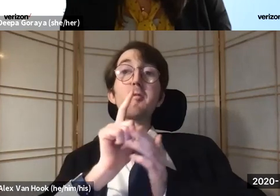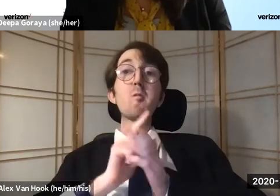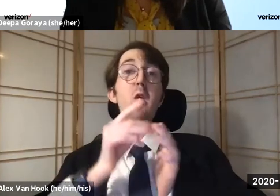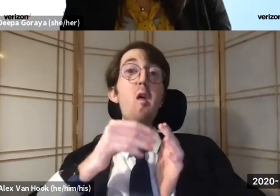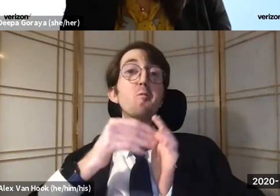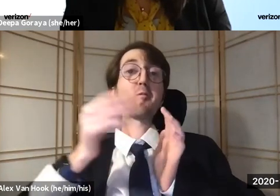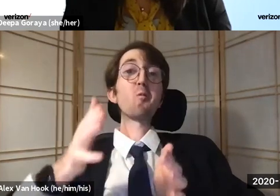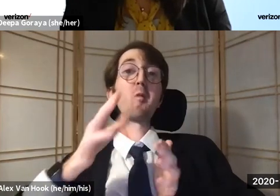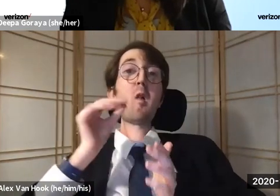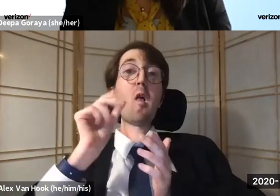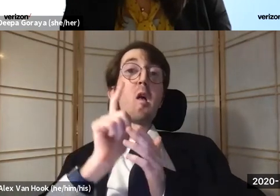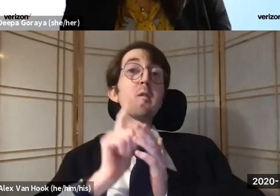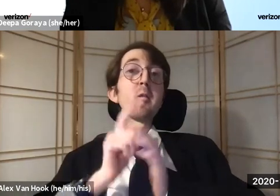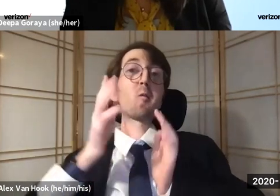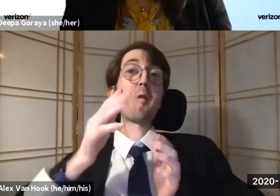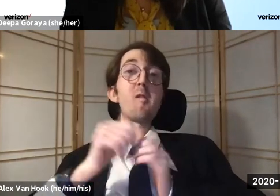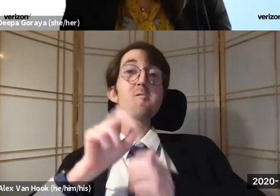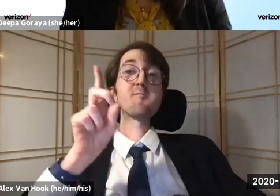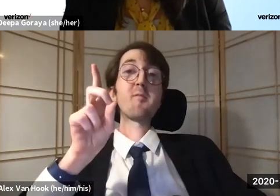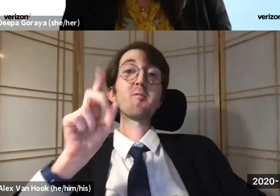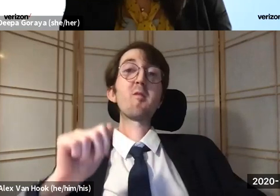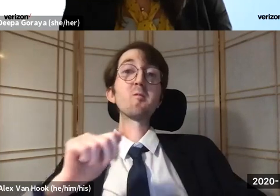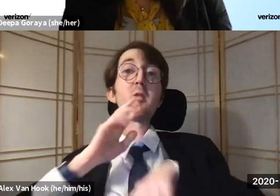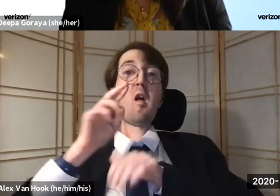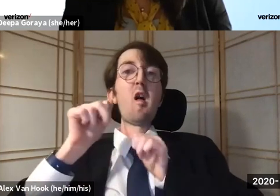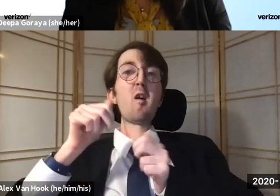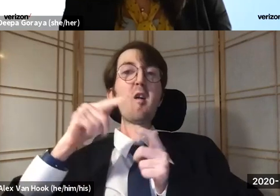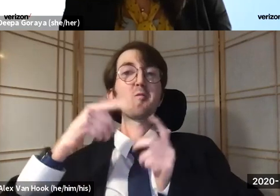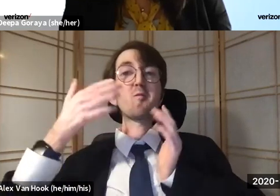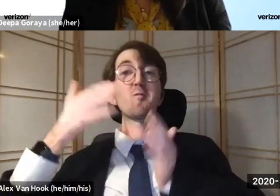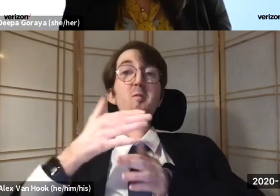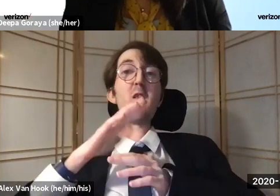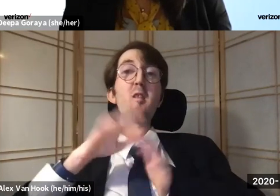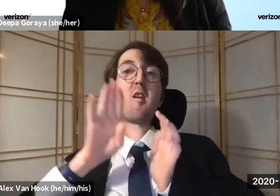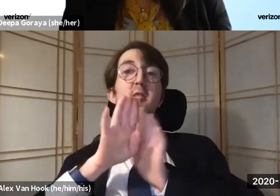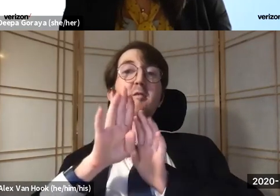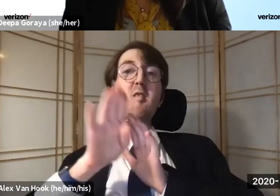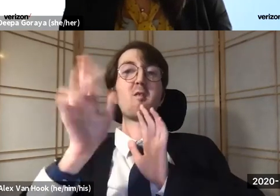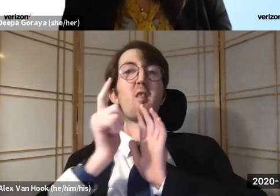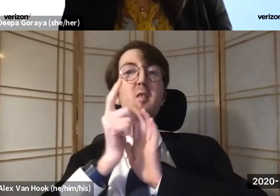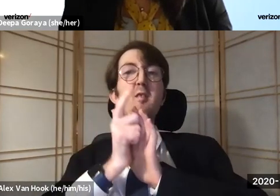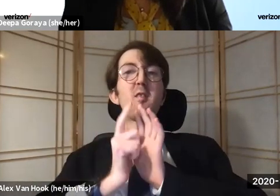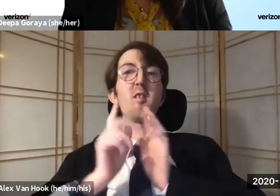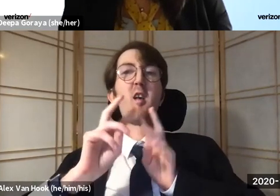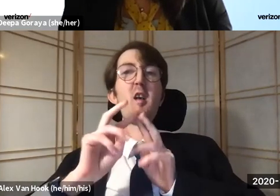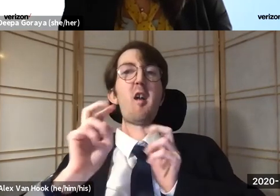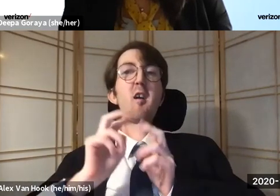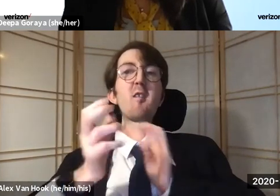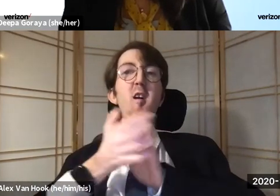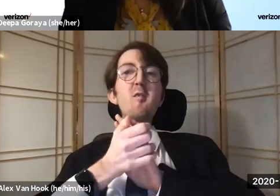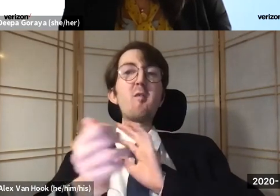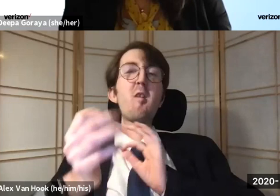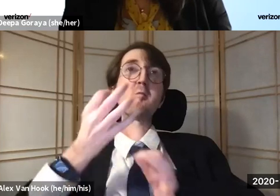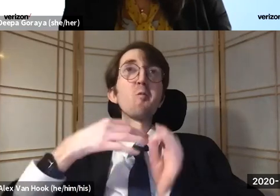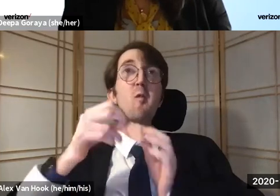accessibility and inclusion so that law students and lawyers who have disabilities are able to focus